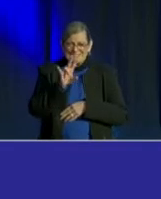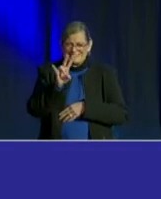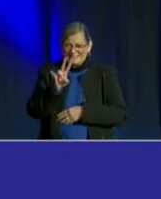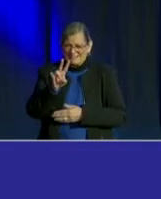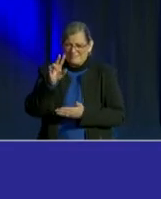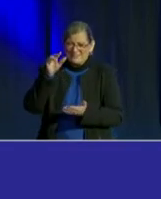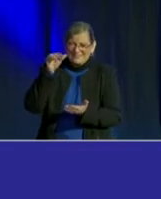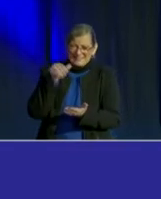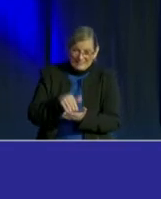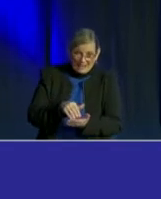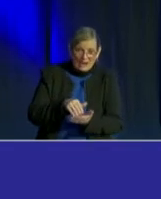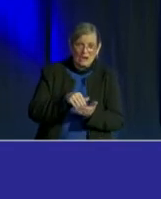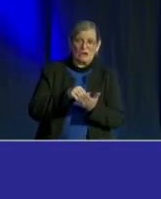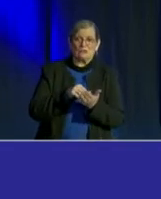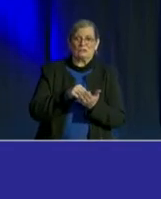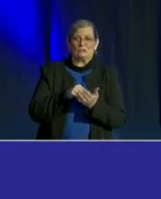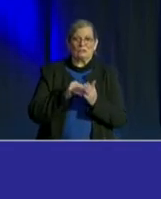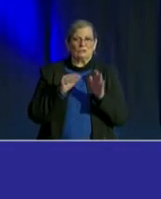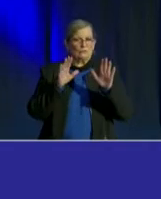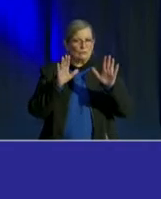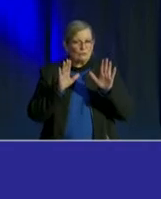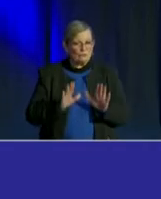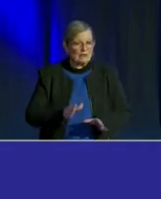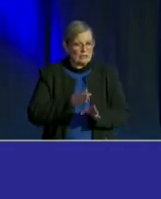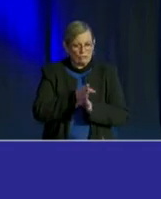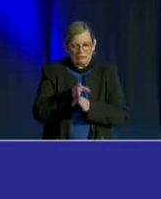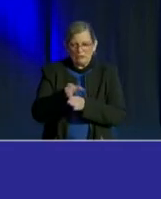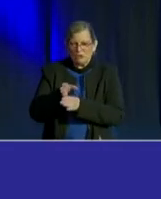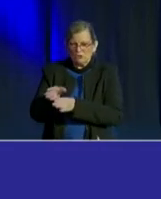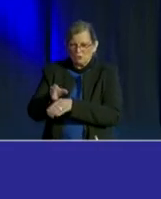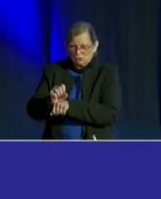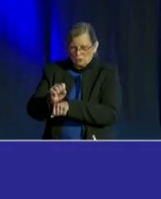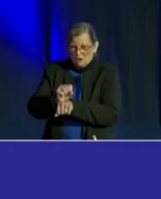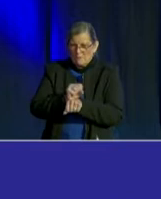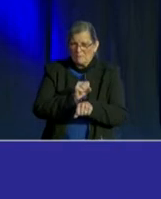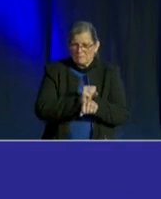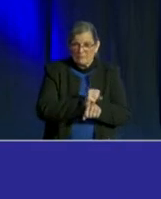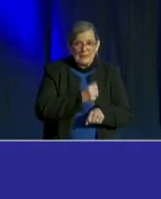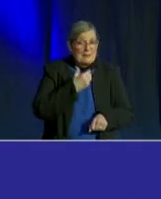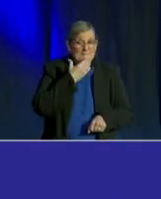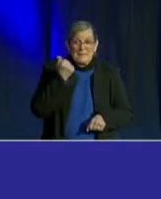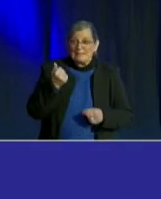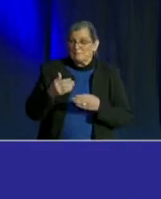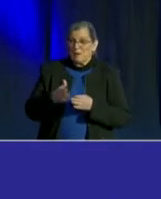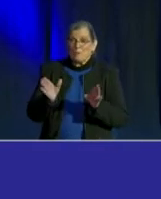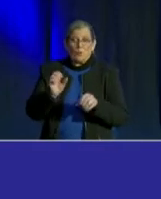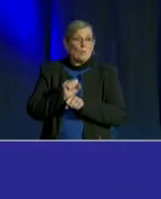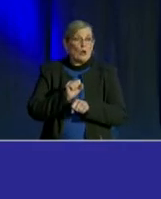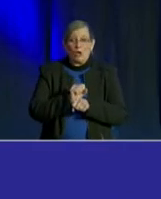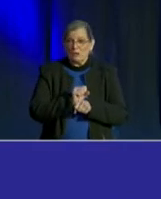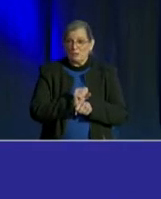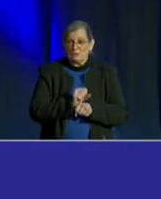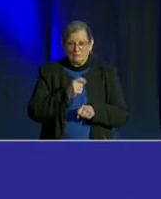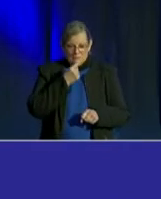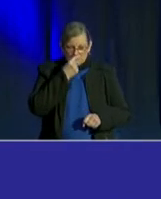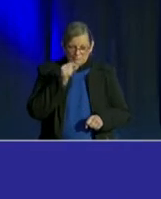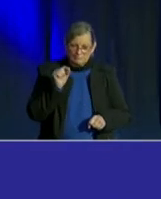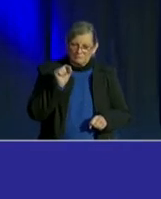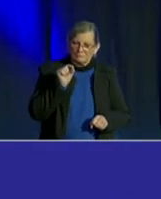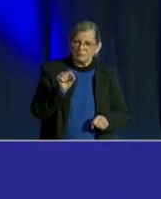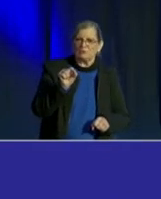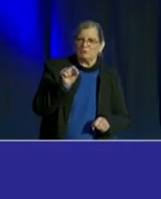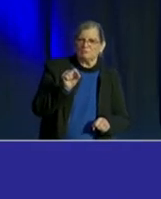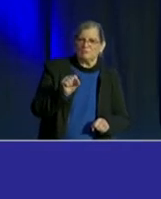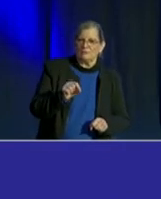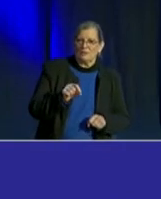37,000 great careers. We have the best public workforce around, and it's a great place to work